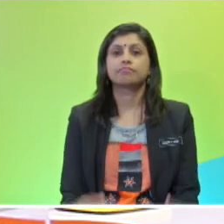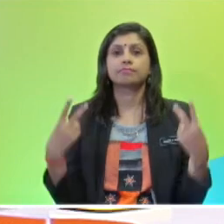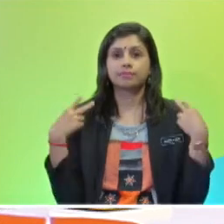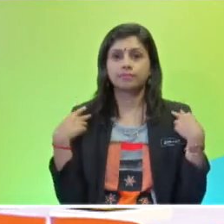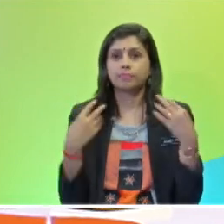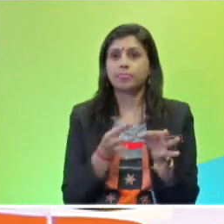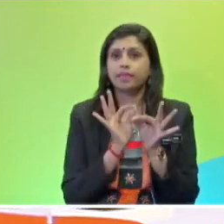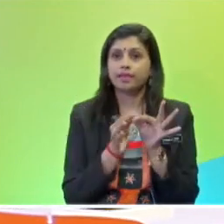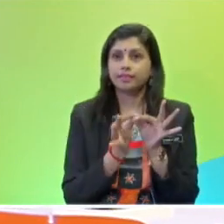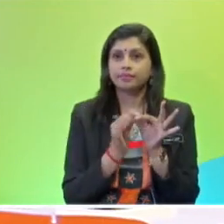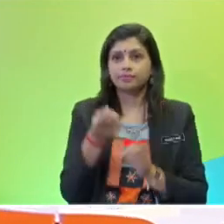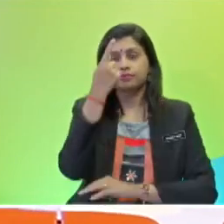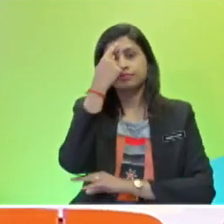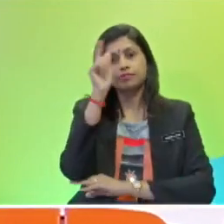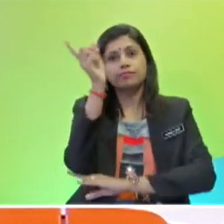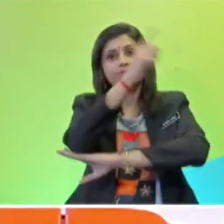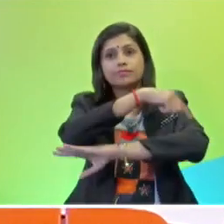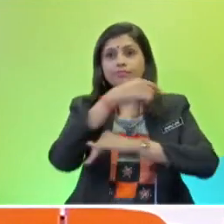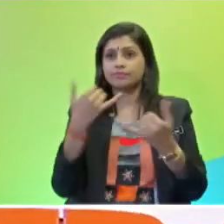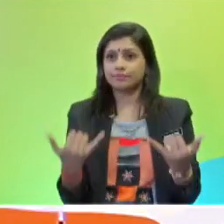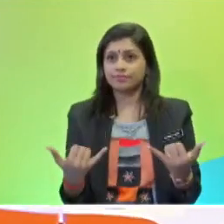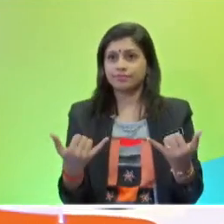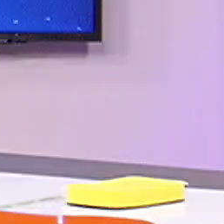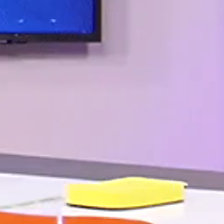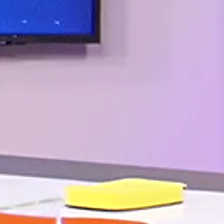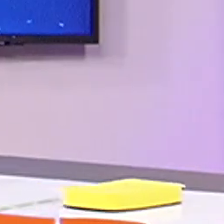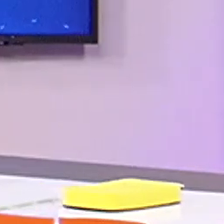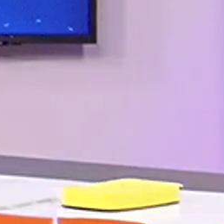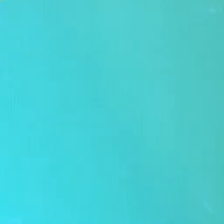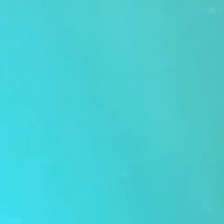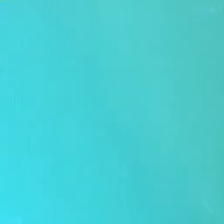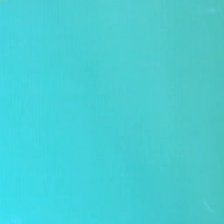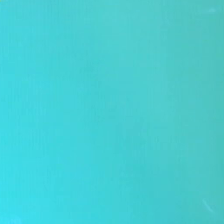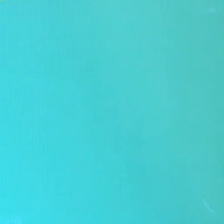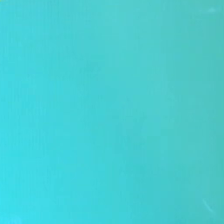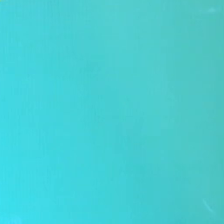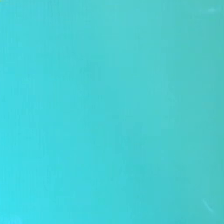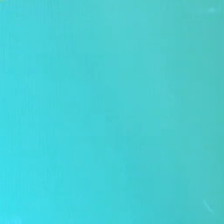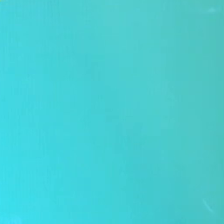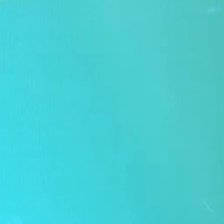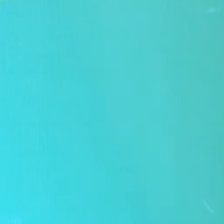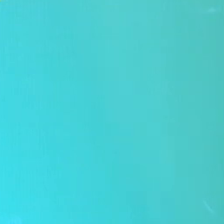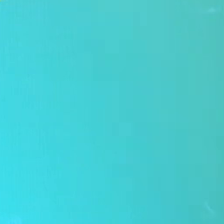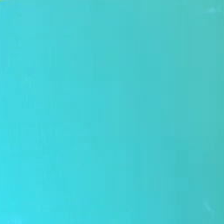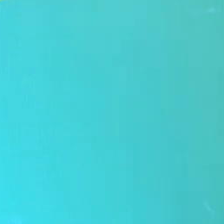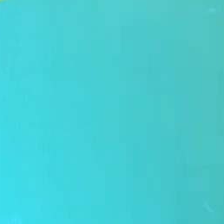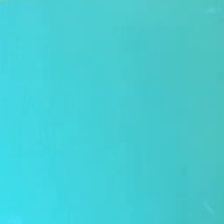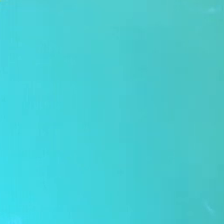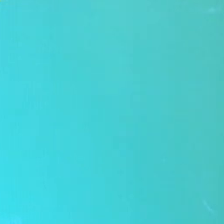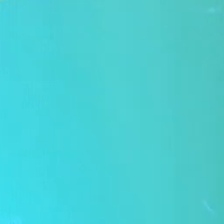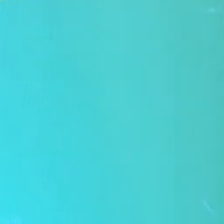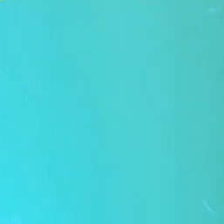interpreter of the day, and that is none other than Teacher Shamila. Hi teacher! How are you doing today?